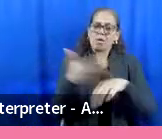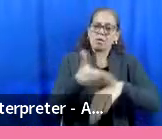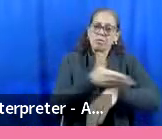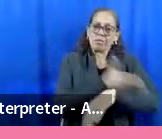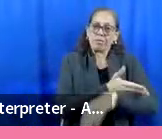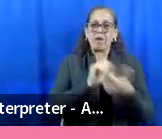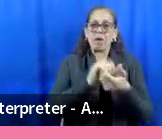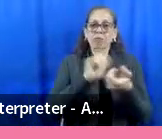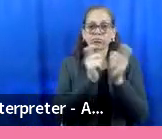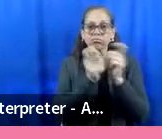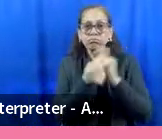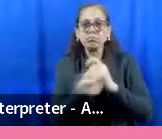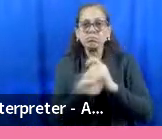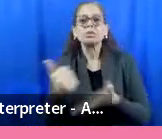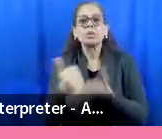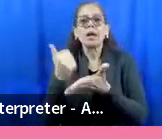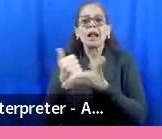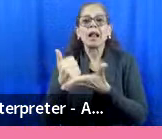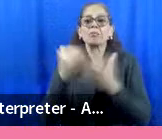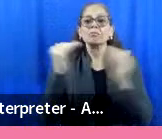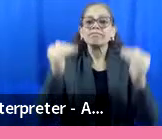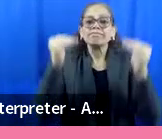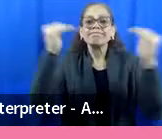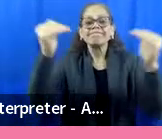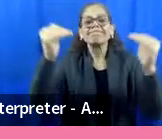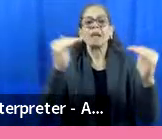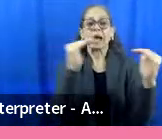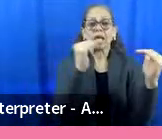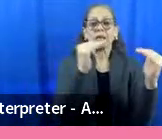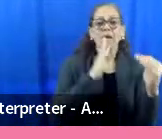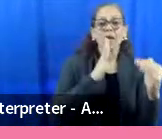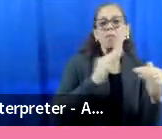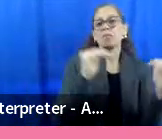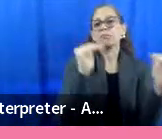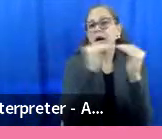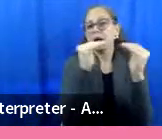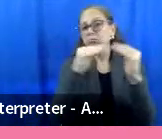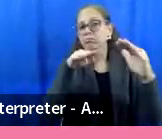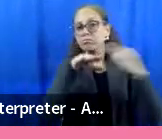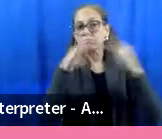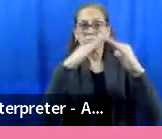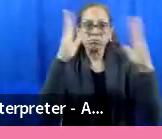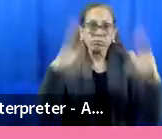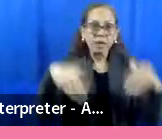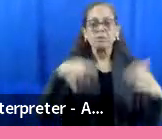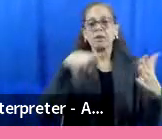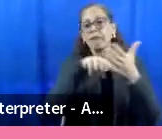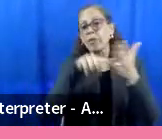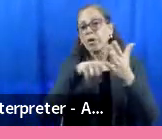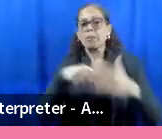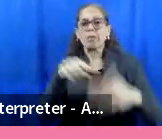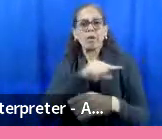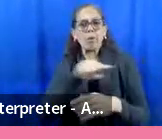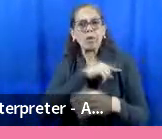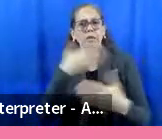help advance collective discussions around racial equity and access to affordable and quality housing.